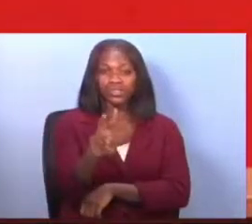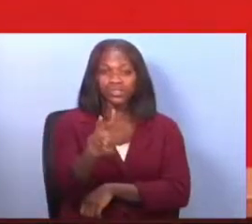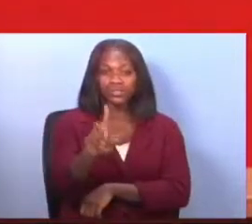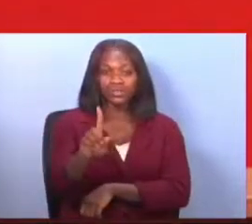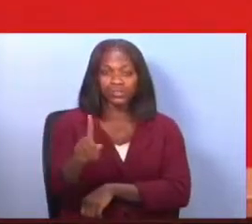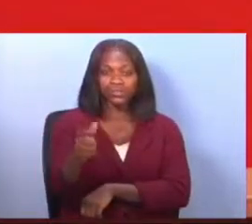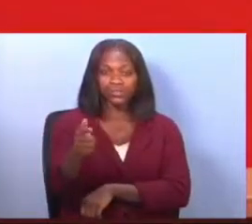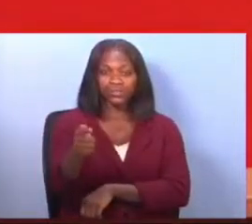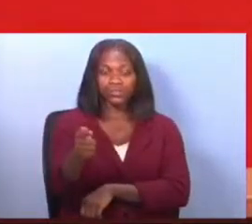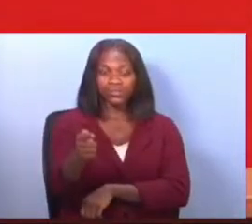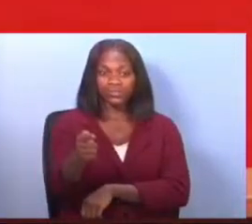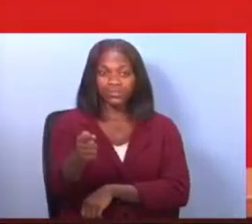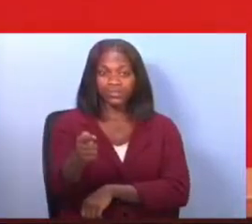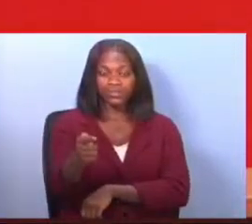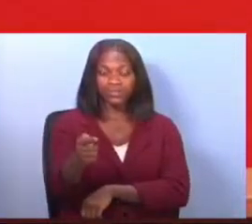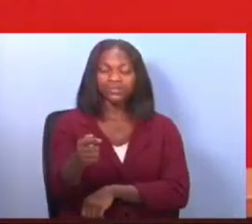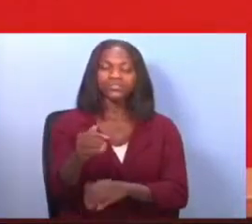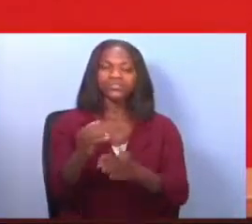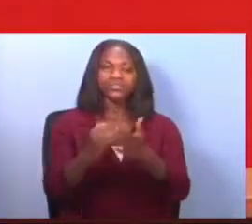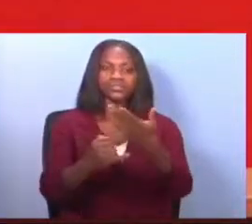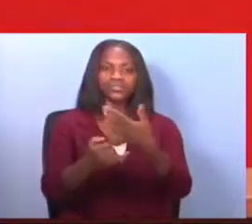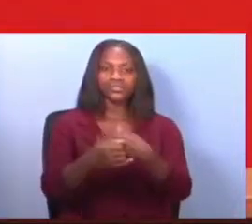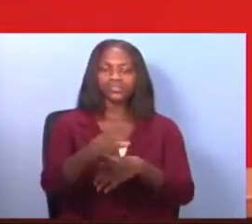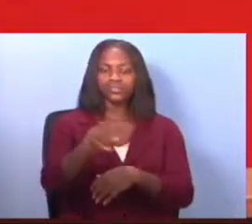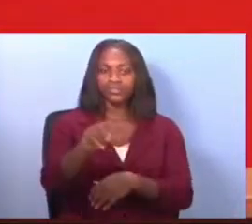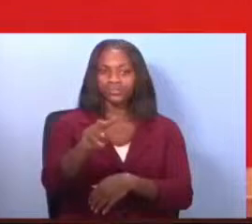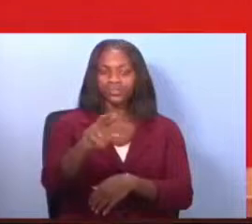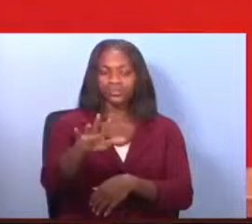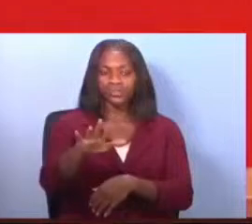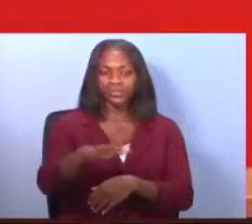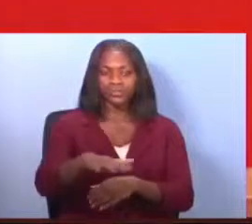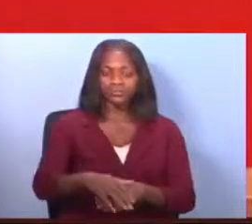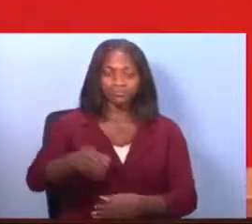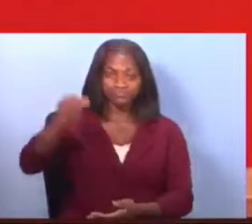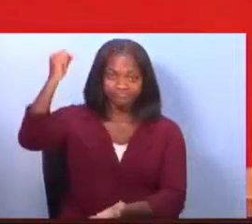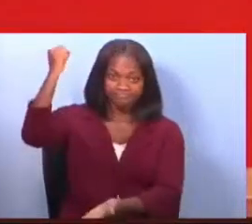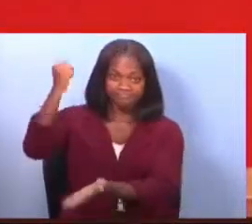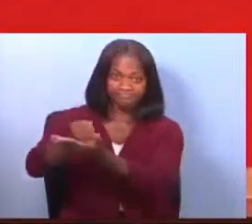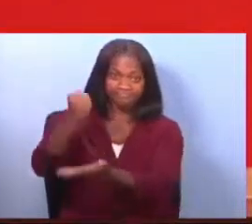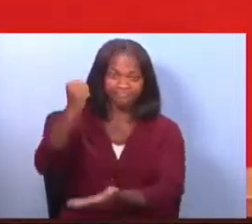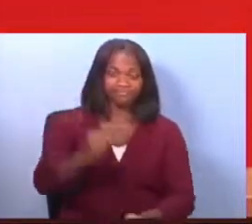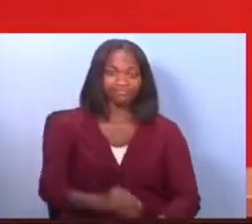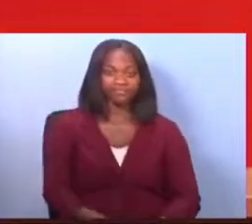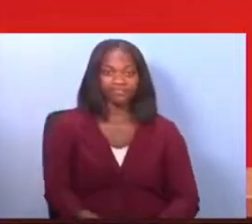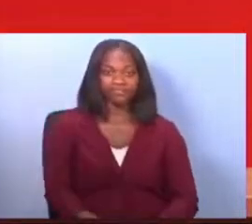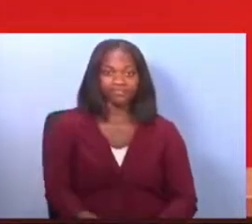day of January 2025.